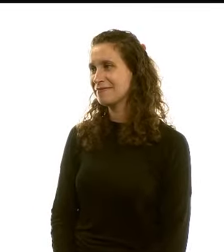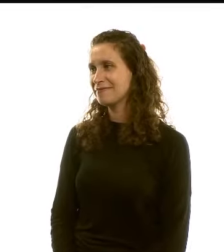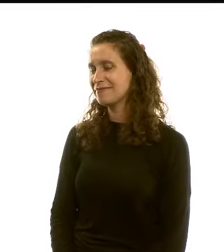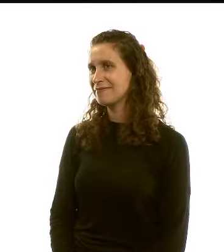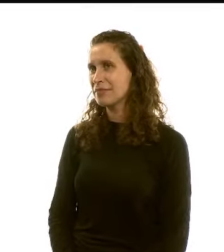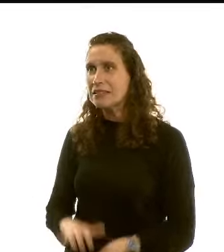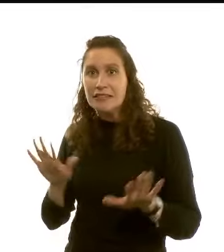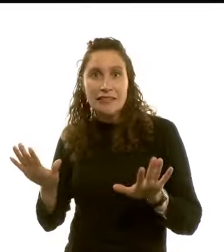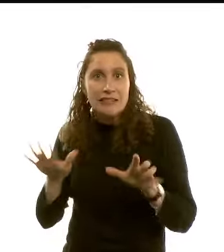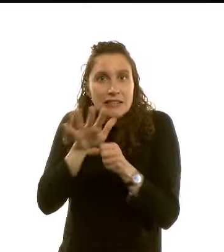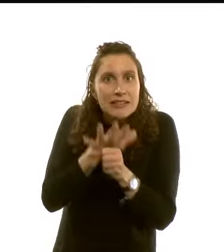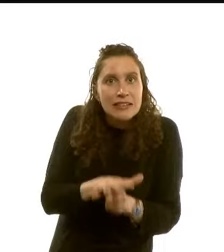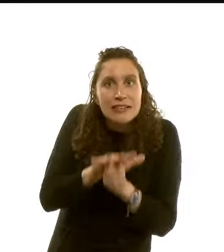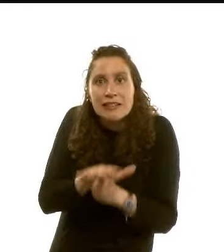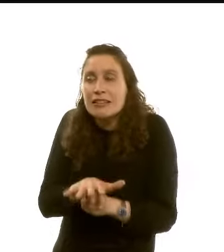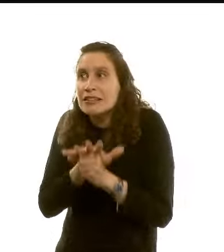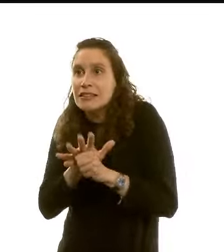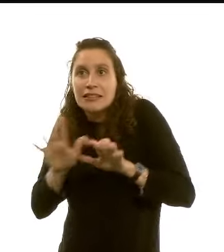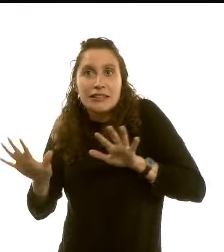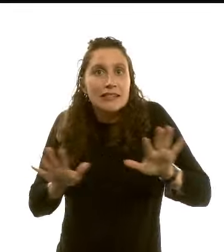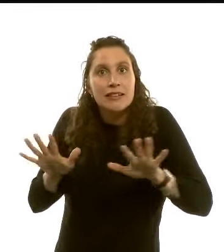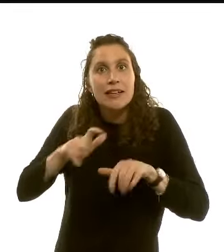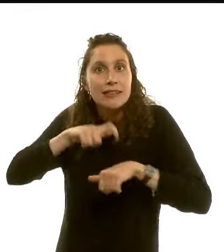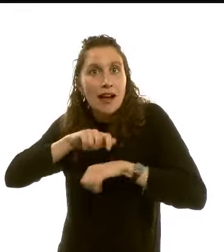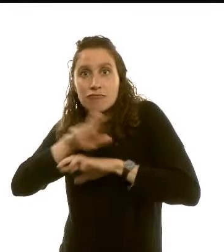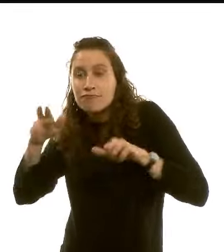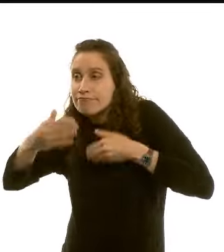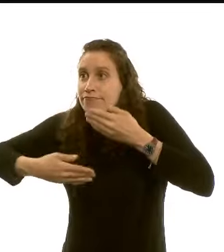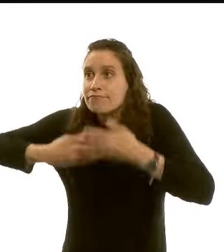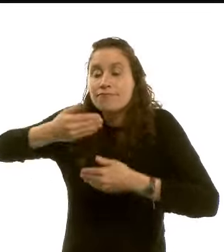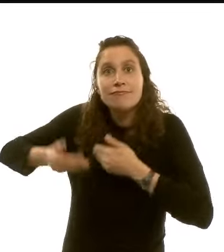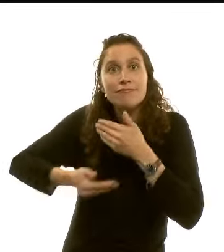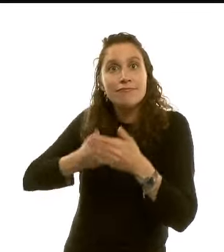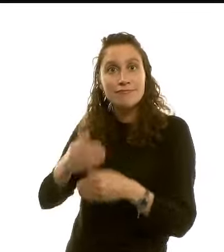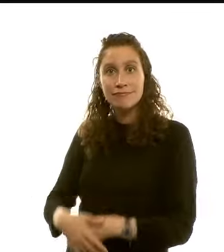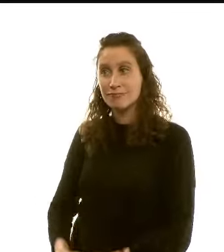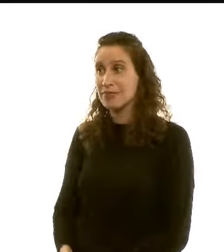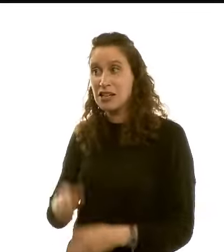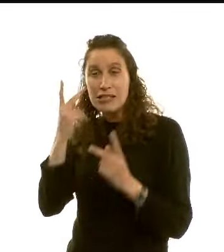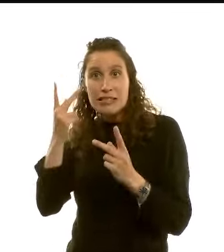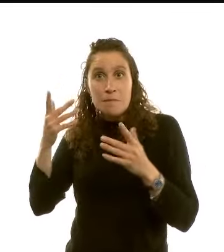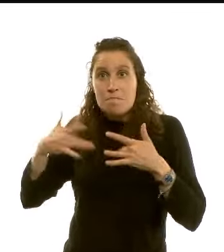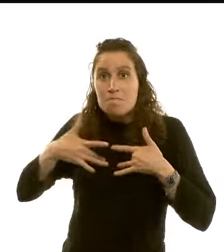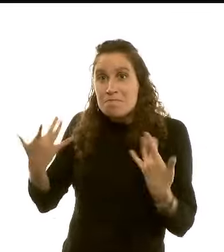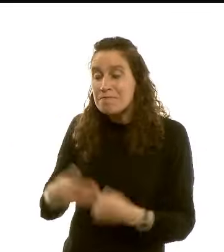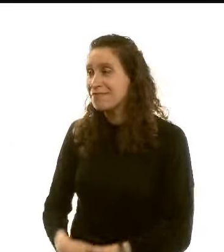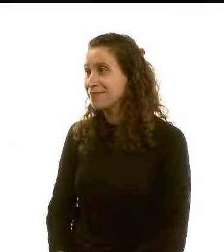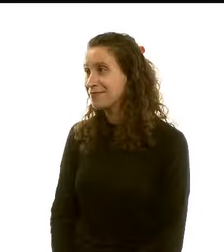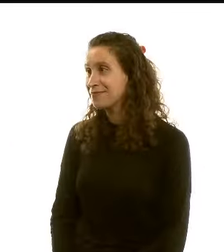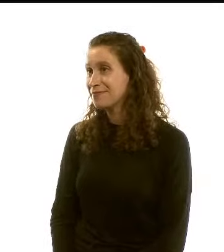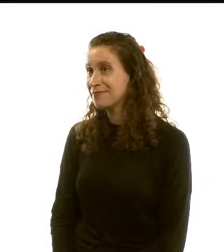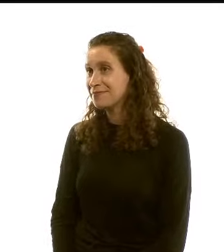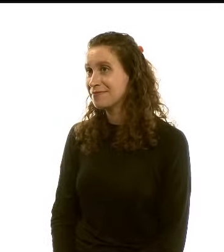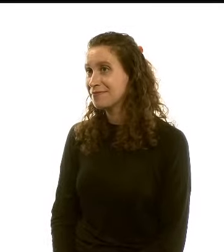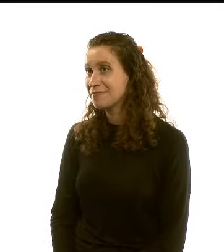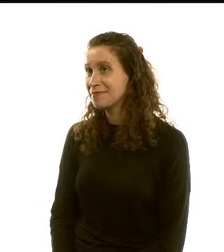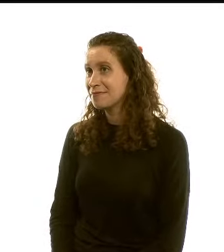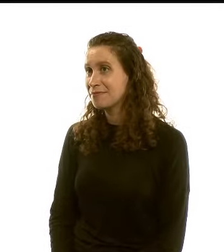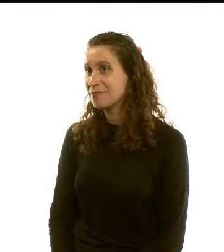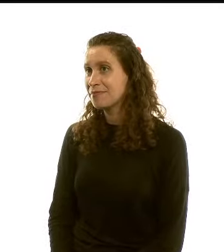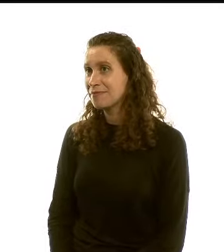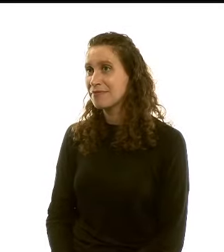The clock is ticking, and I reckon a few hearts are pounding. Join us very soon to see how this cake is coming together. But after seeing Will, that reminds me, for you, those of